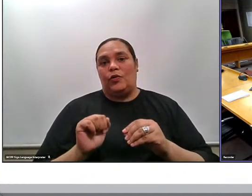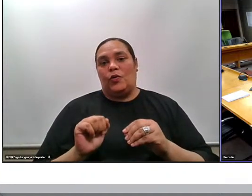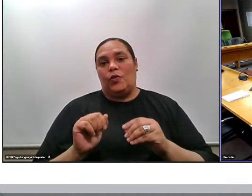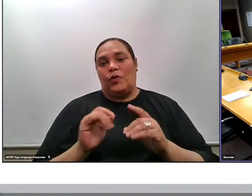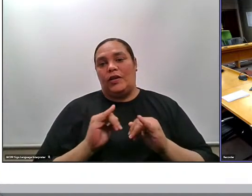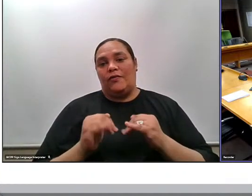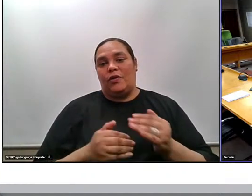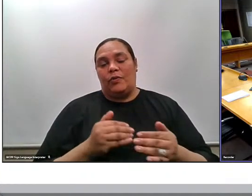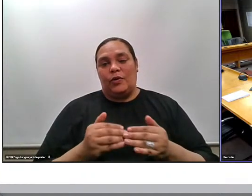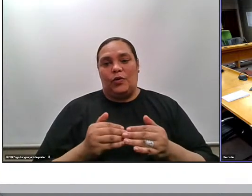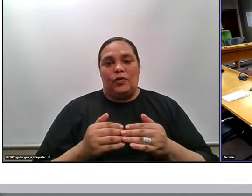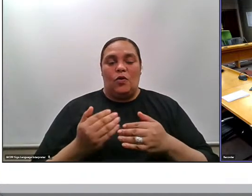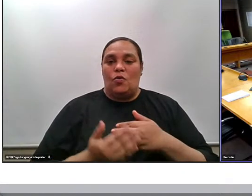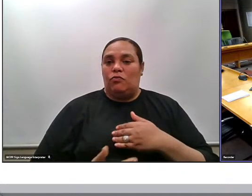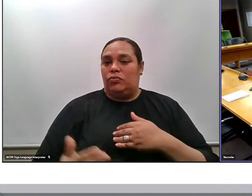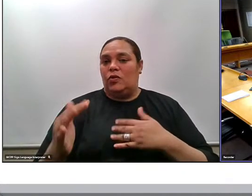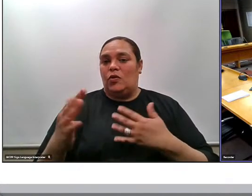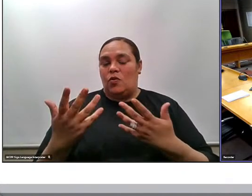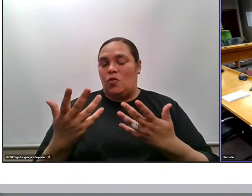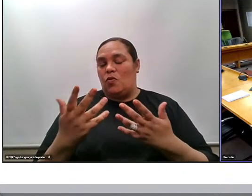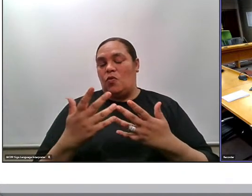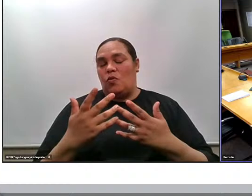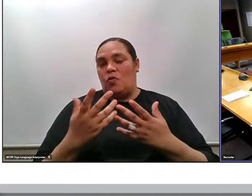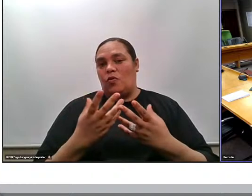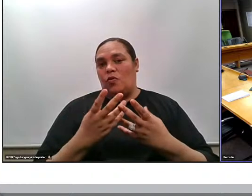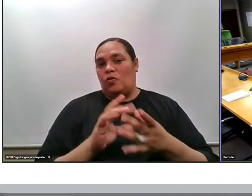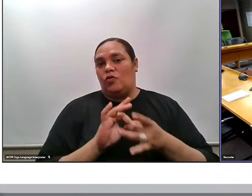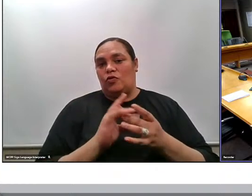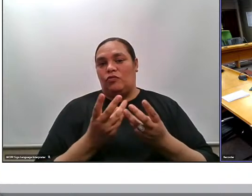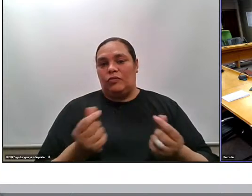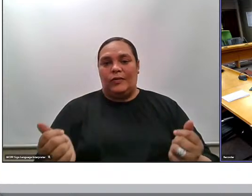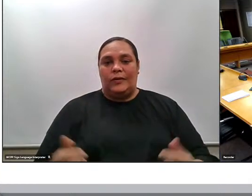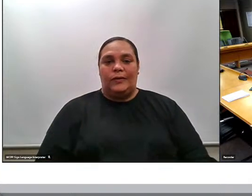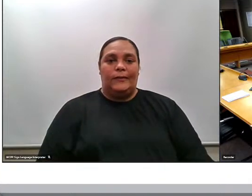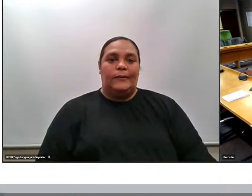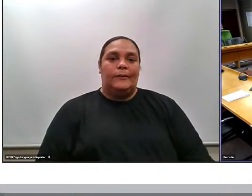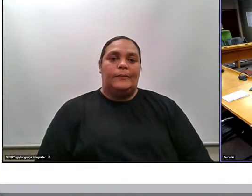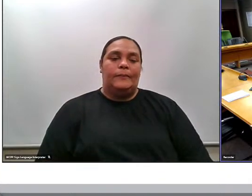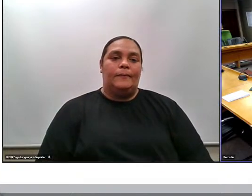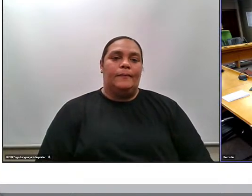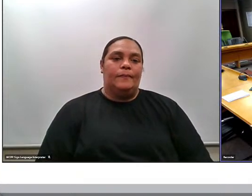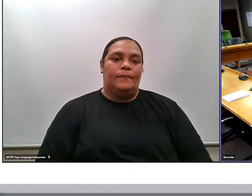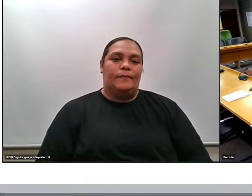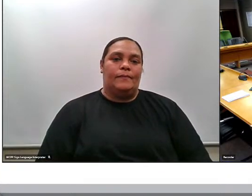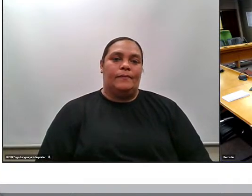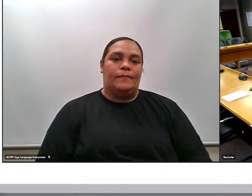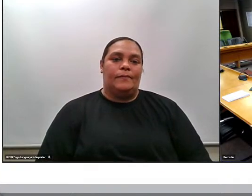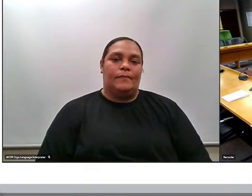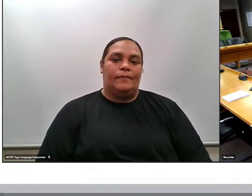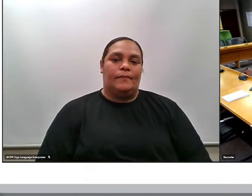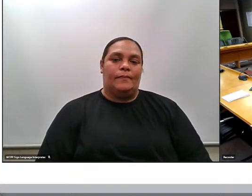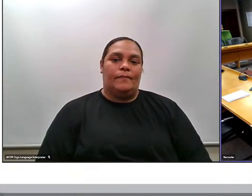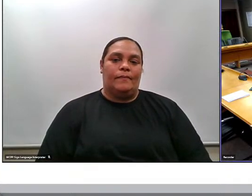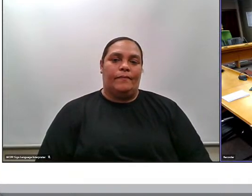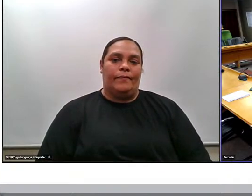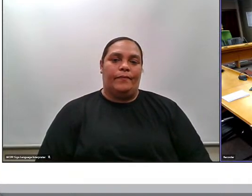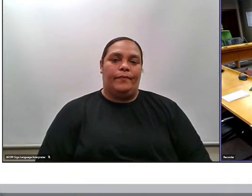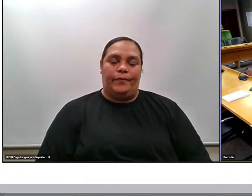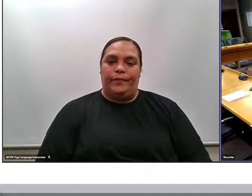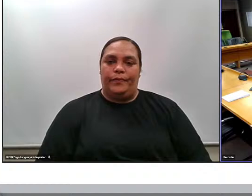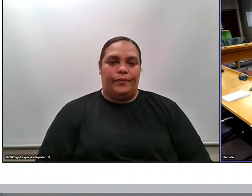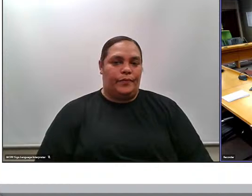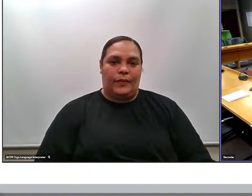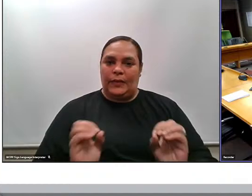interview process, way forward, or related resolutions? Okay. I